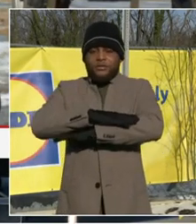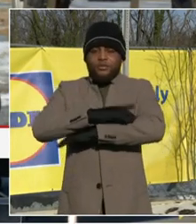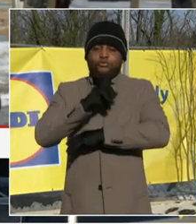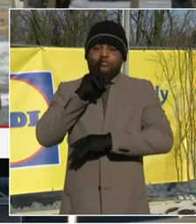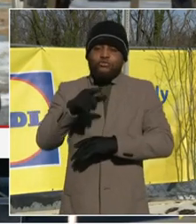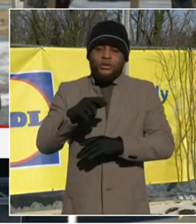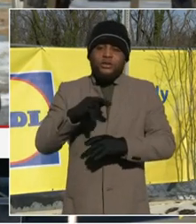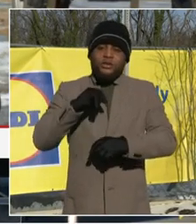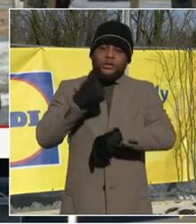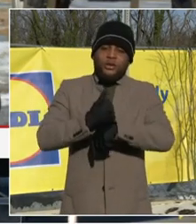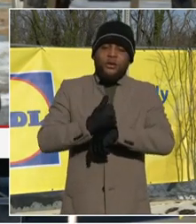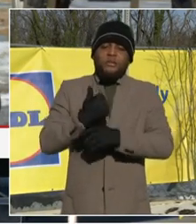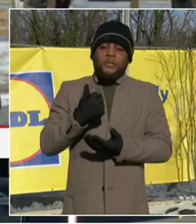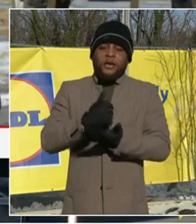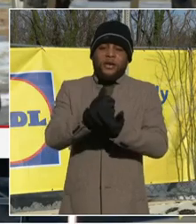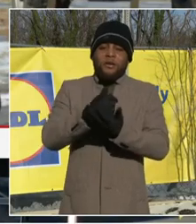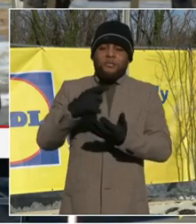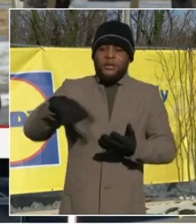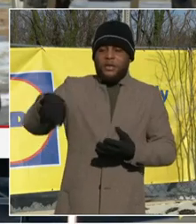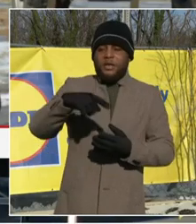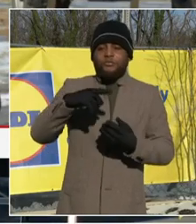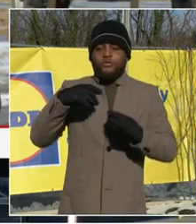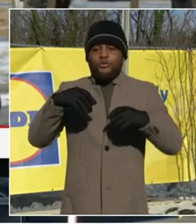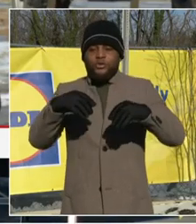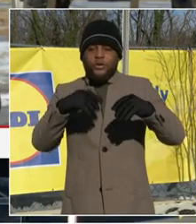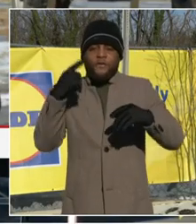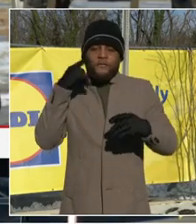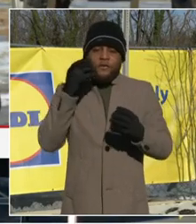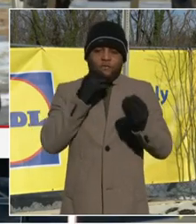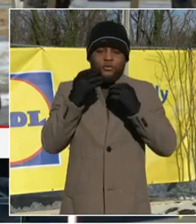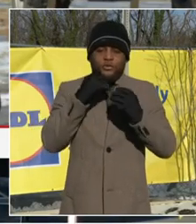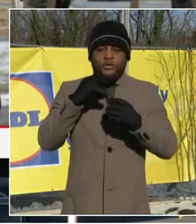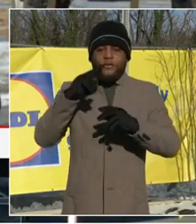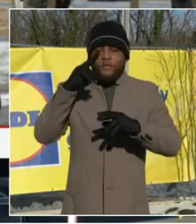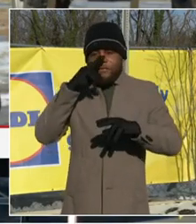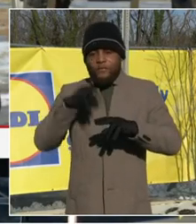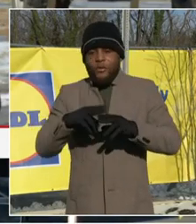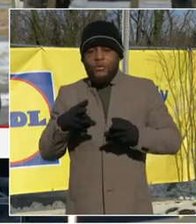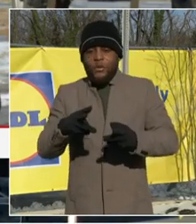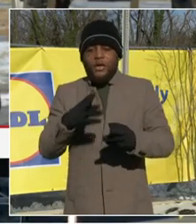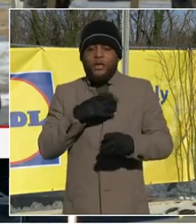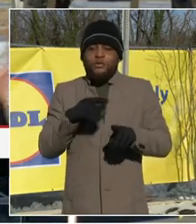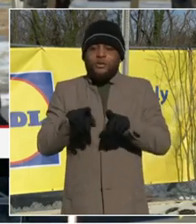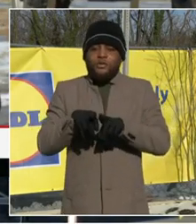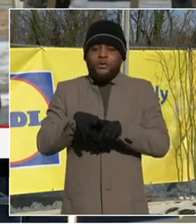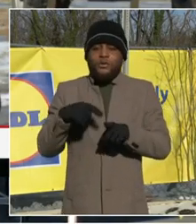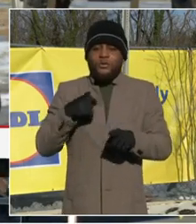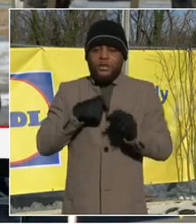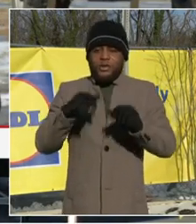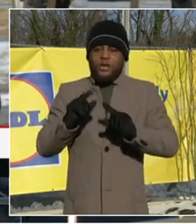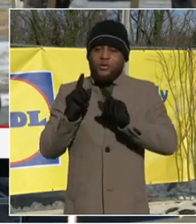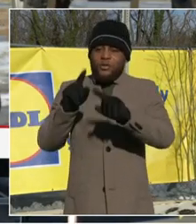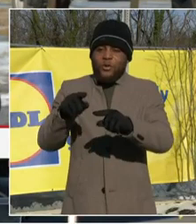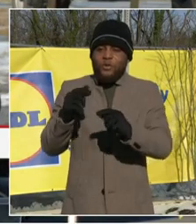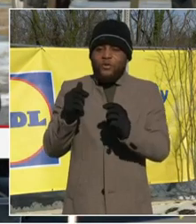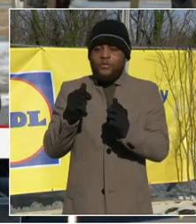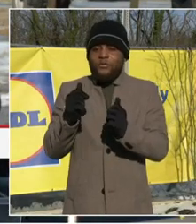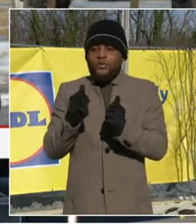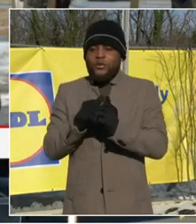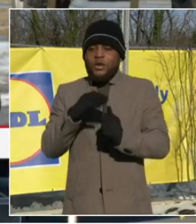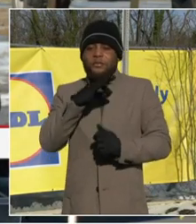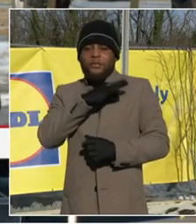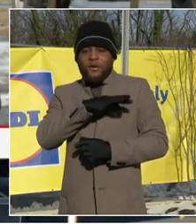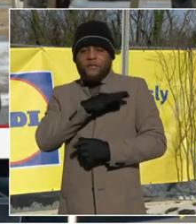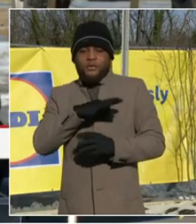way. So we're doing that, but also being able to go to a high quality grocer even being able to go to a